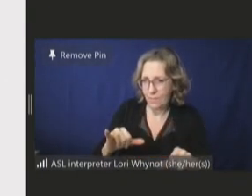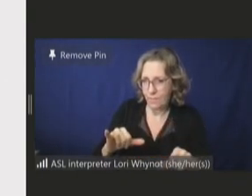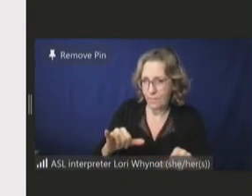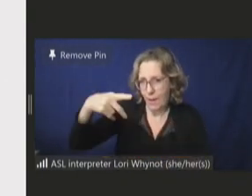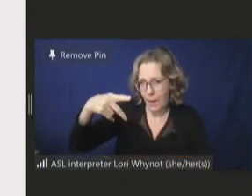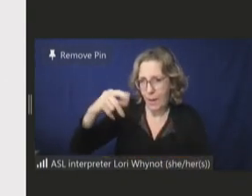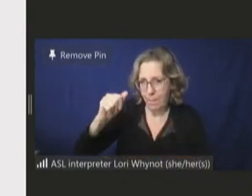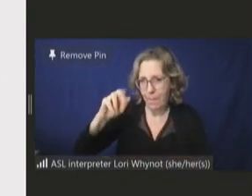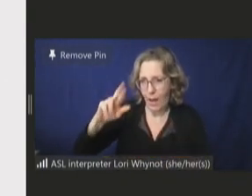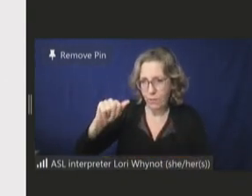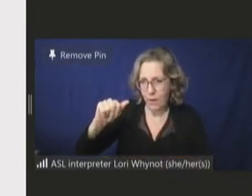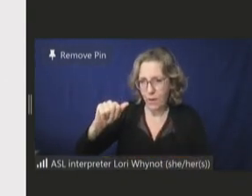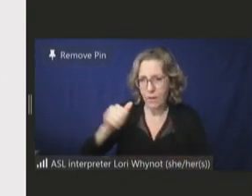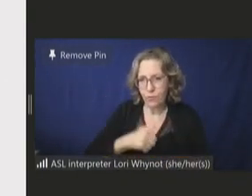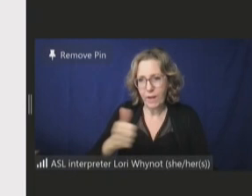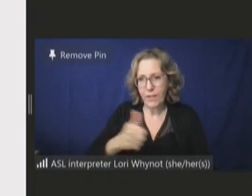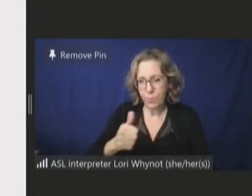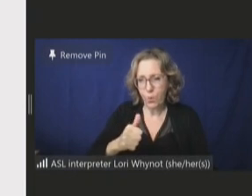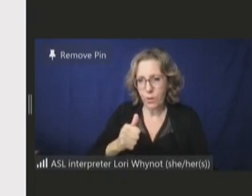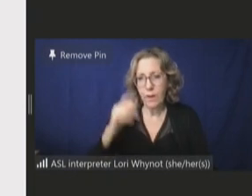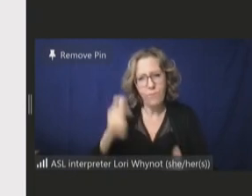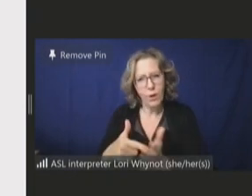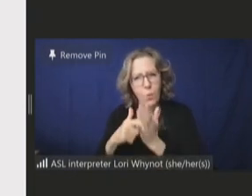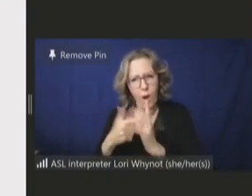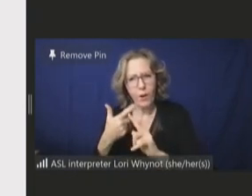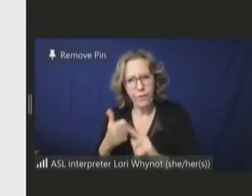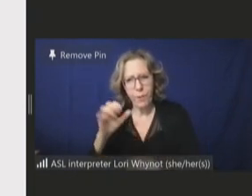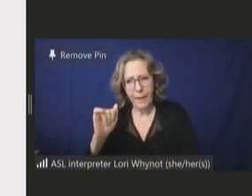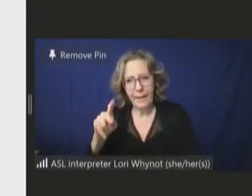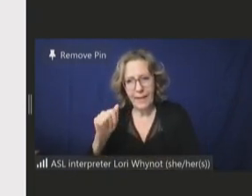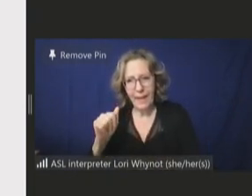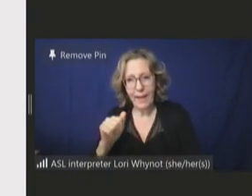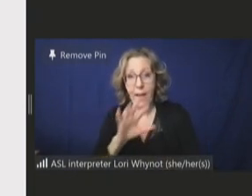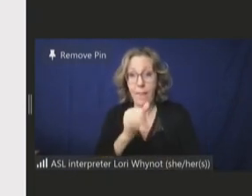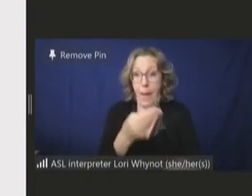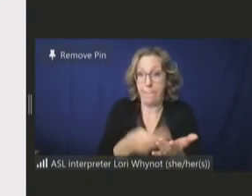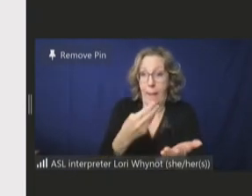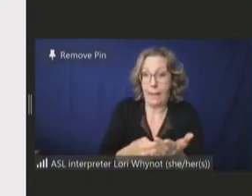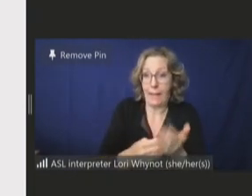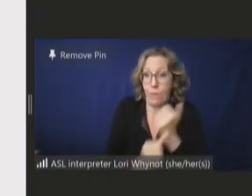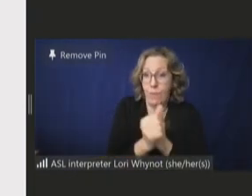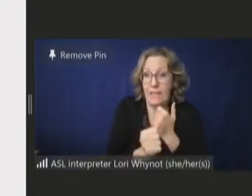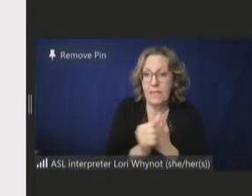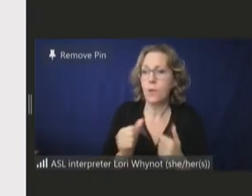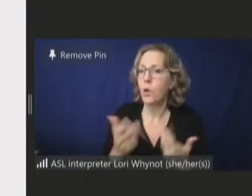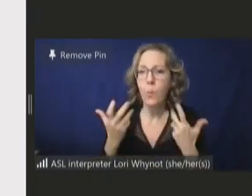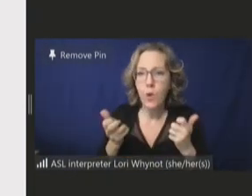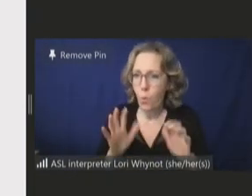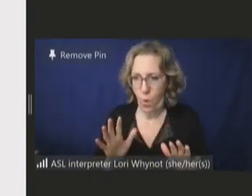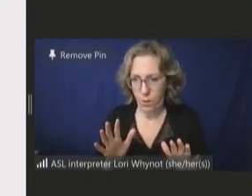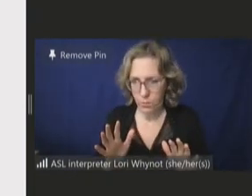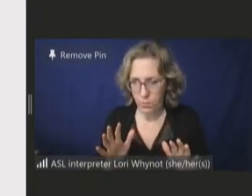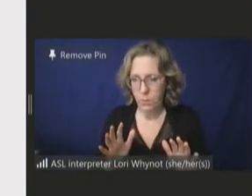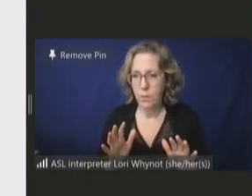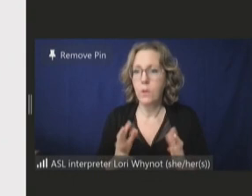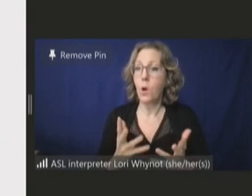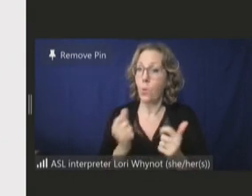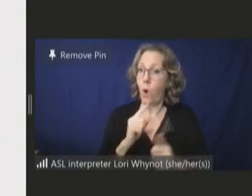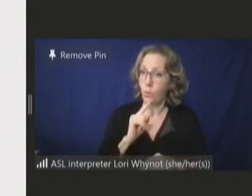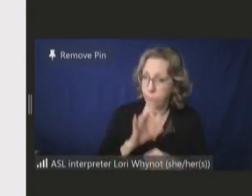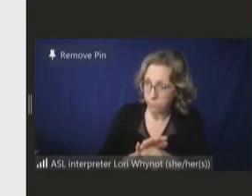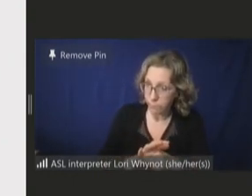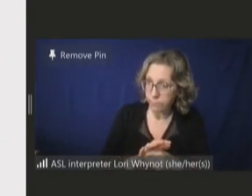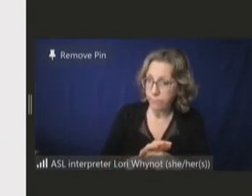ADA. So we don't want that funding ever to be at risk. We want to make sure that rideshare companies are held accountable